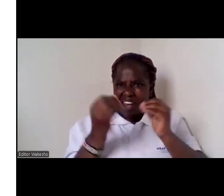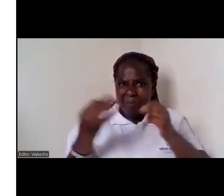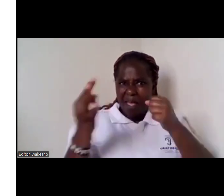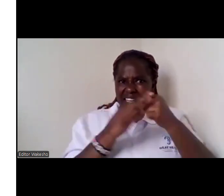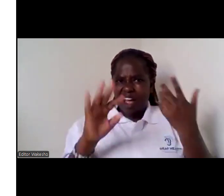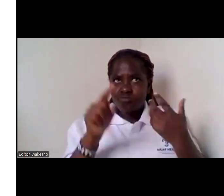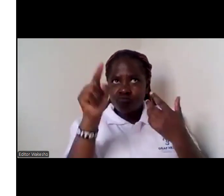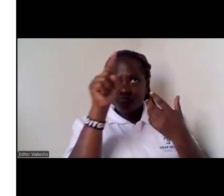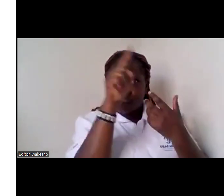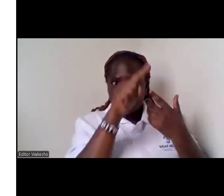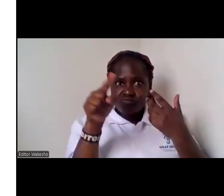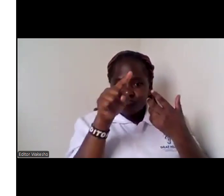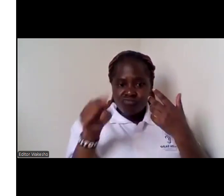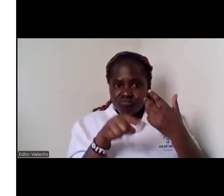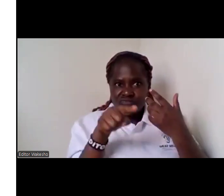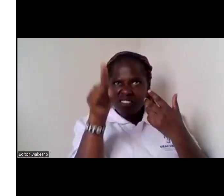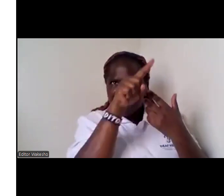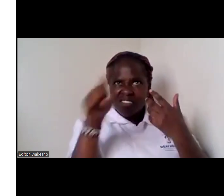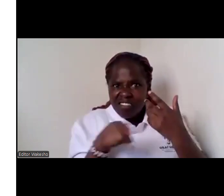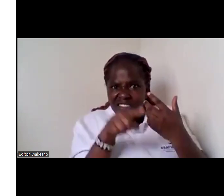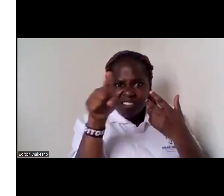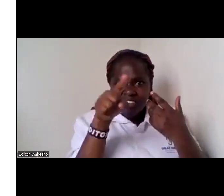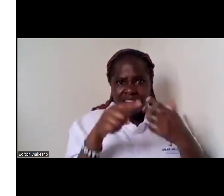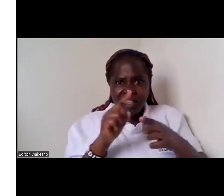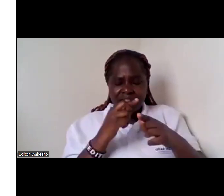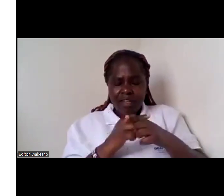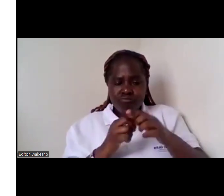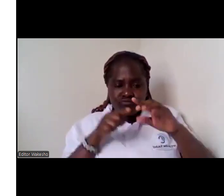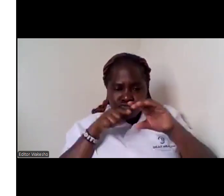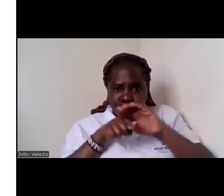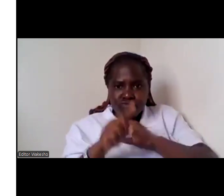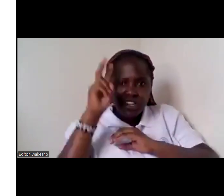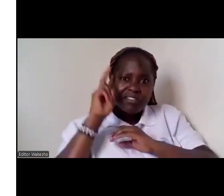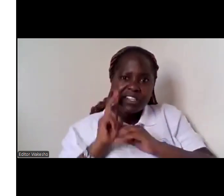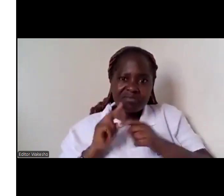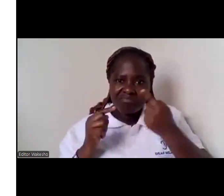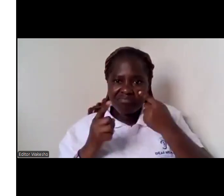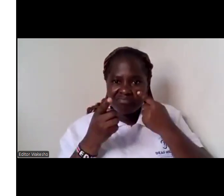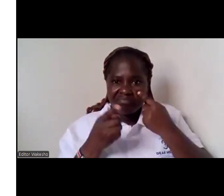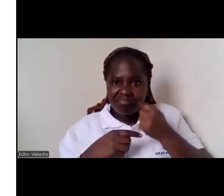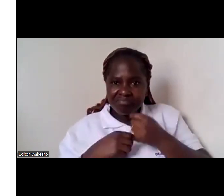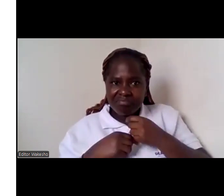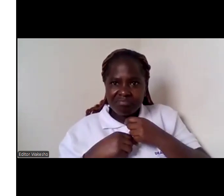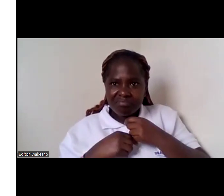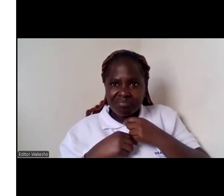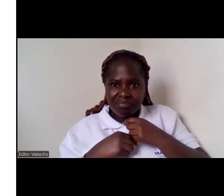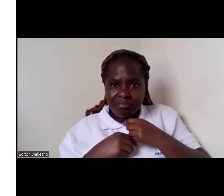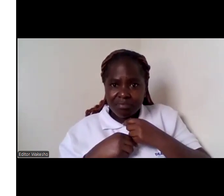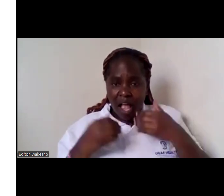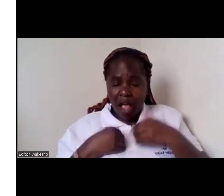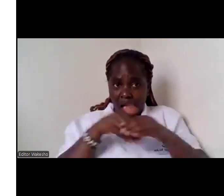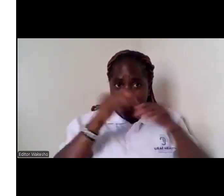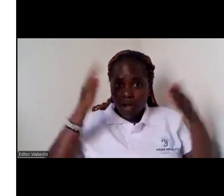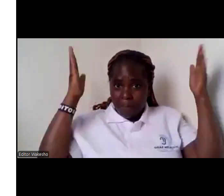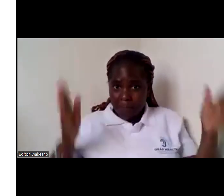inserted inside the vagina, as you can see here, and with the outer larger part